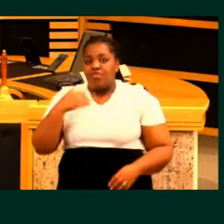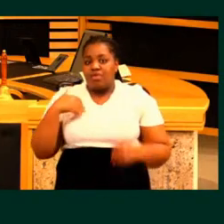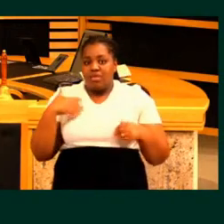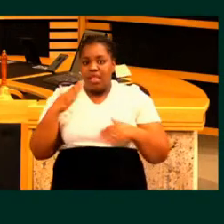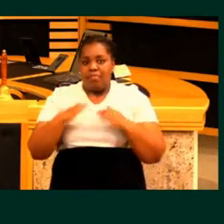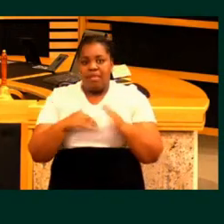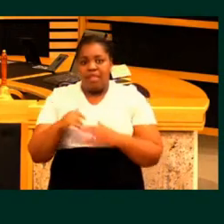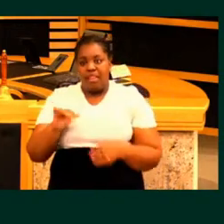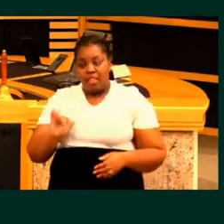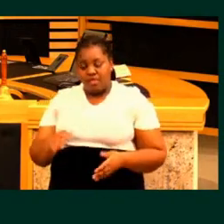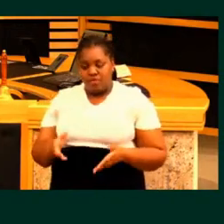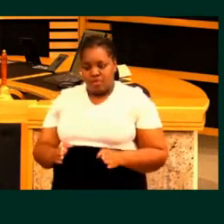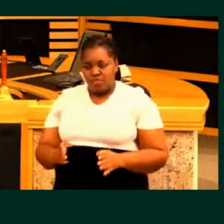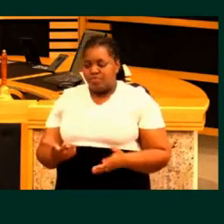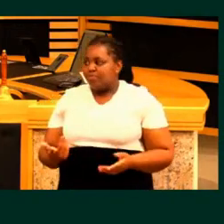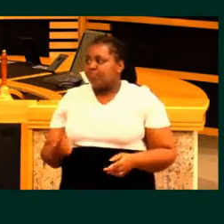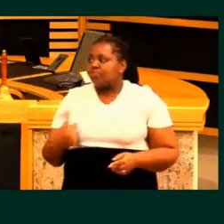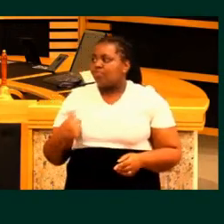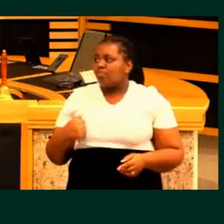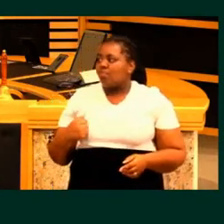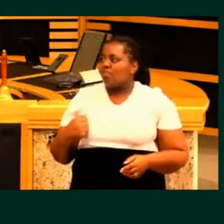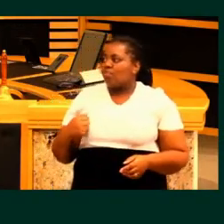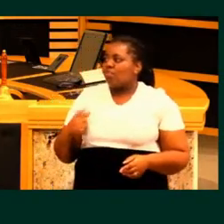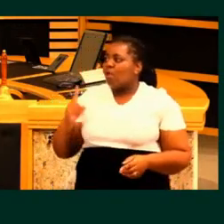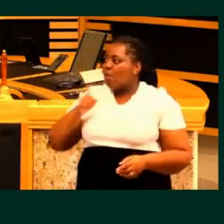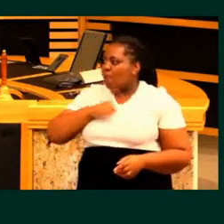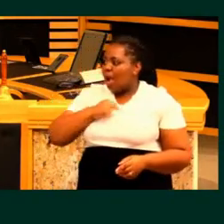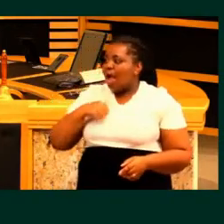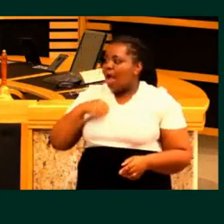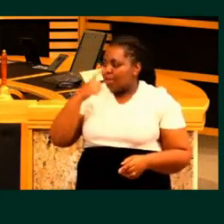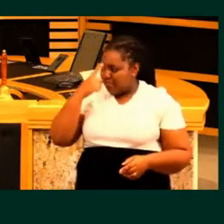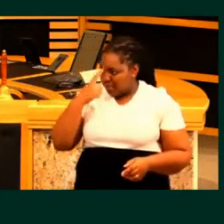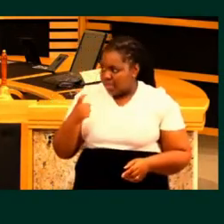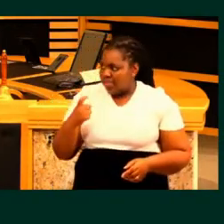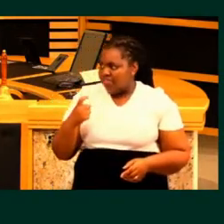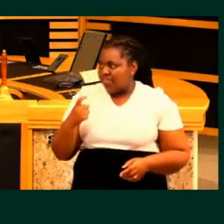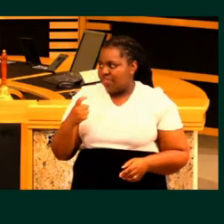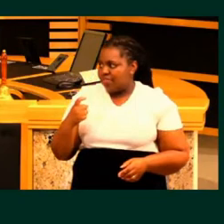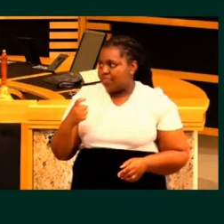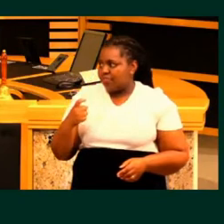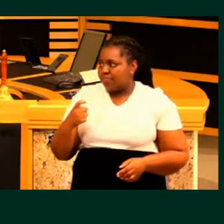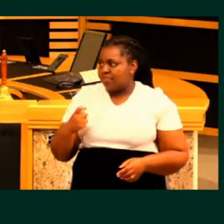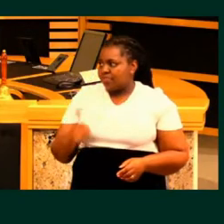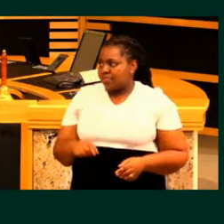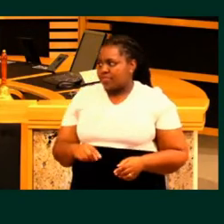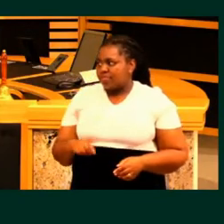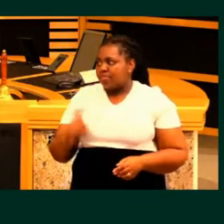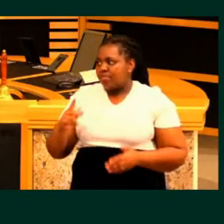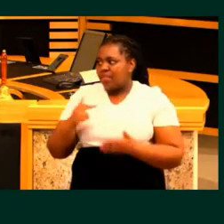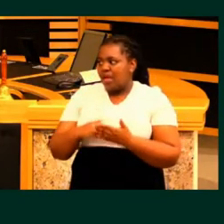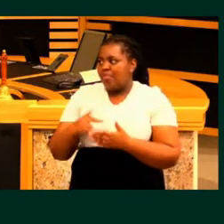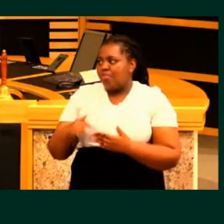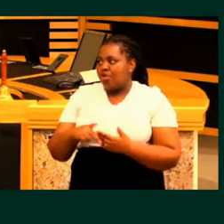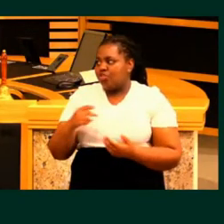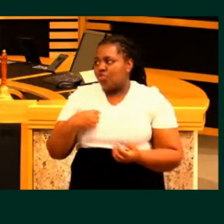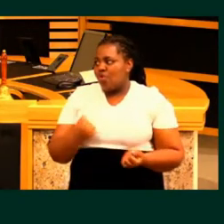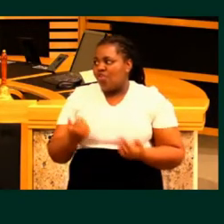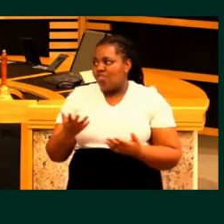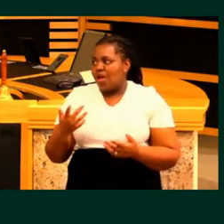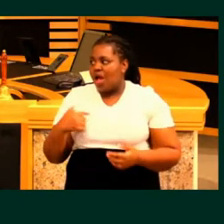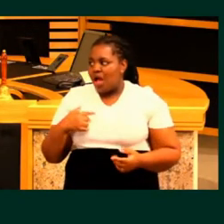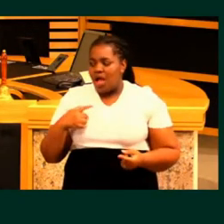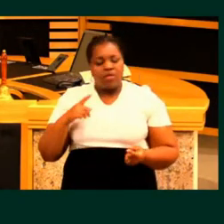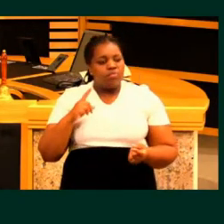way so what I did was because I believed in the triple win that this the project that to offer I actually